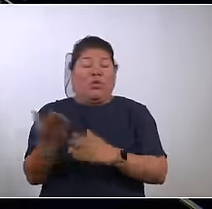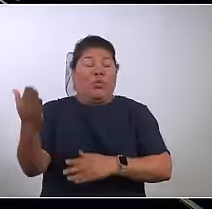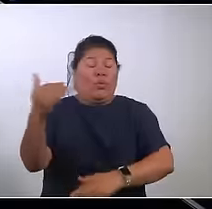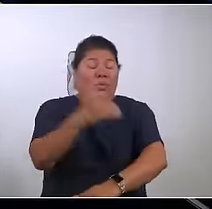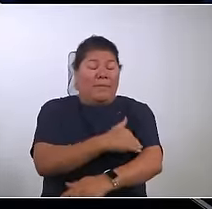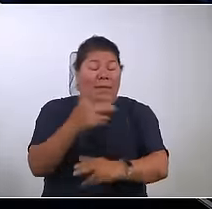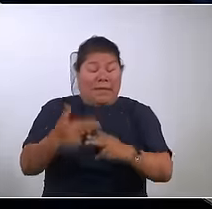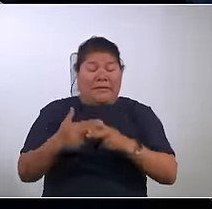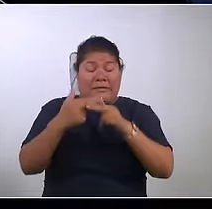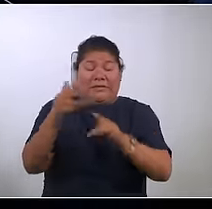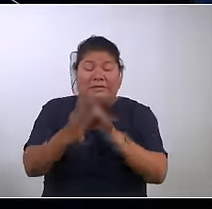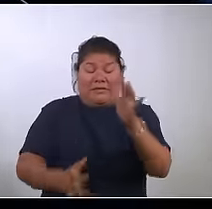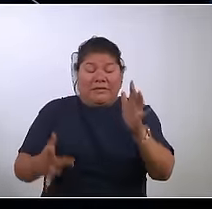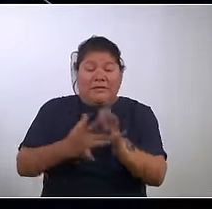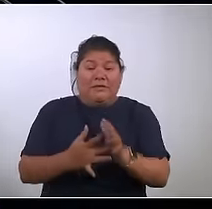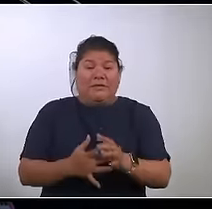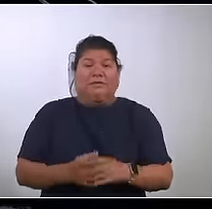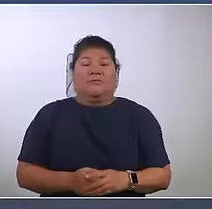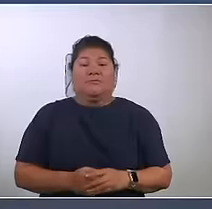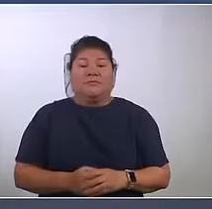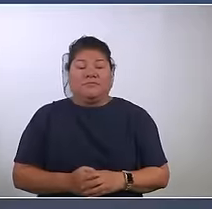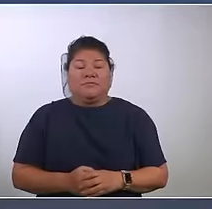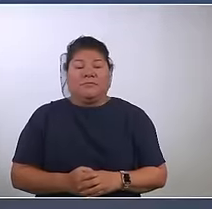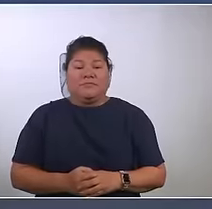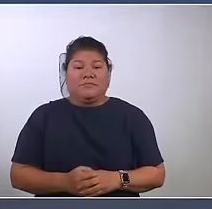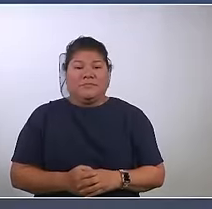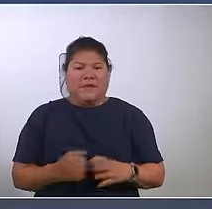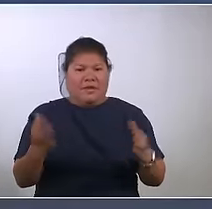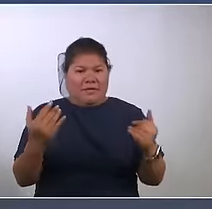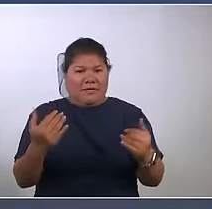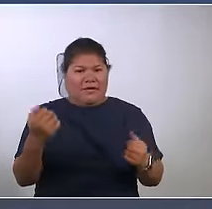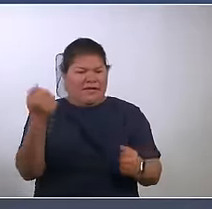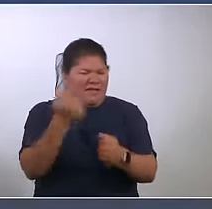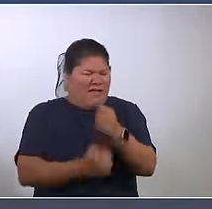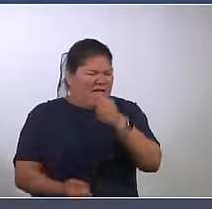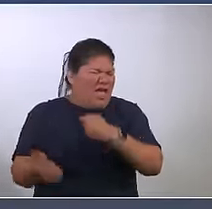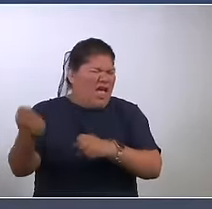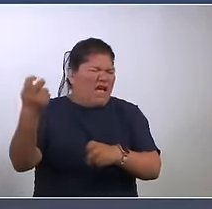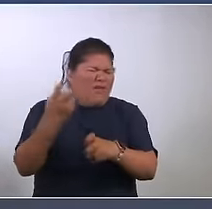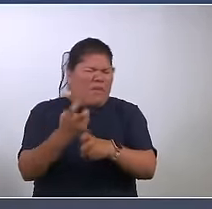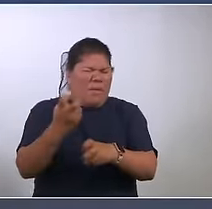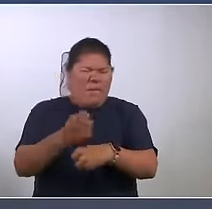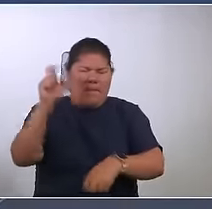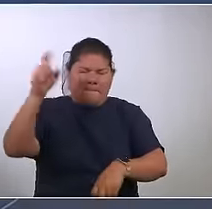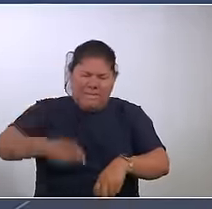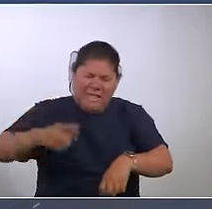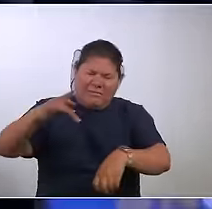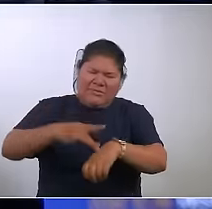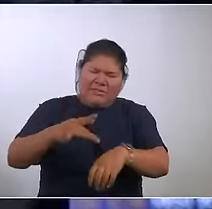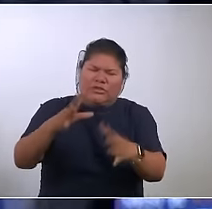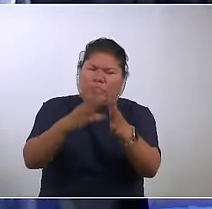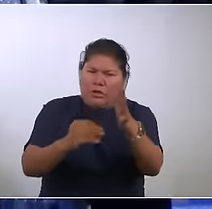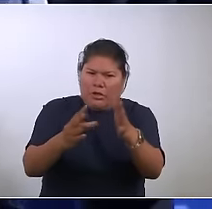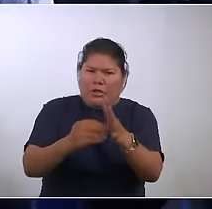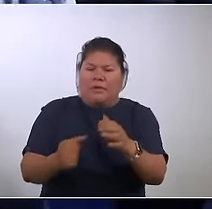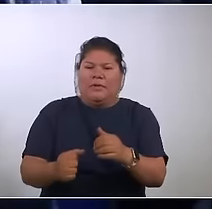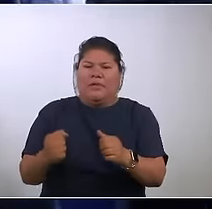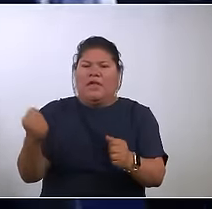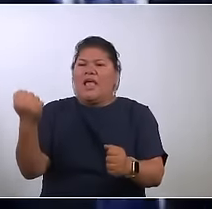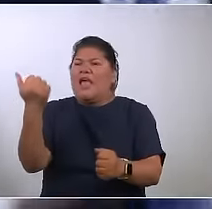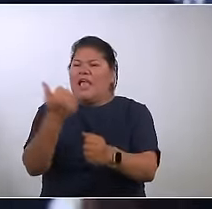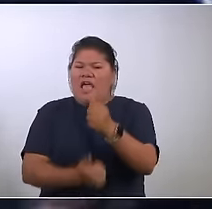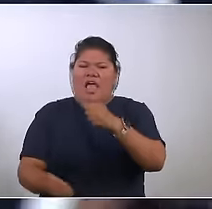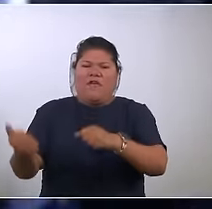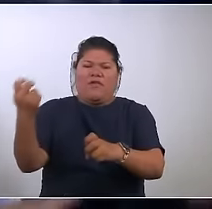of the name of Jesus. A través del poder de Jesús. Come on, say every bone must be diga, touched. Todo hueso tocado. Say